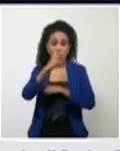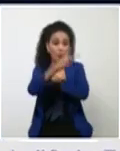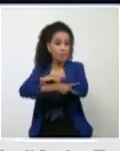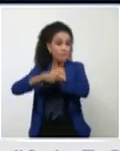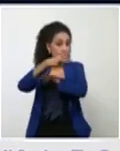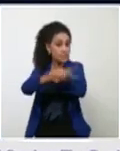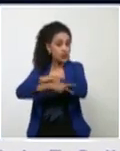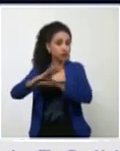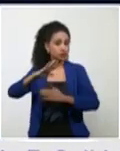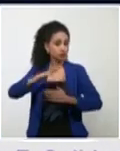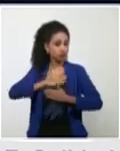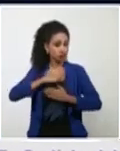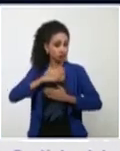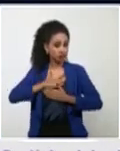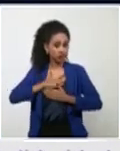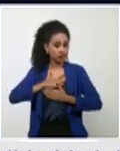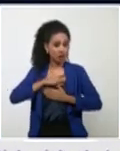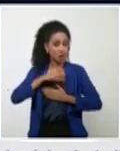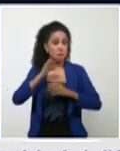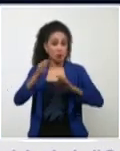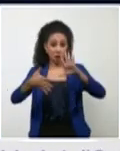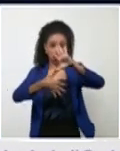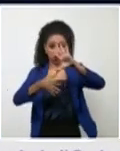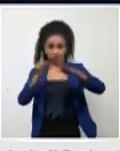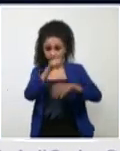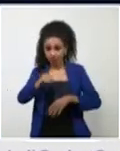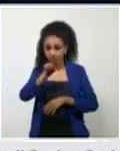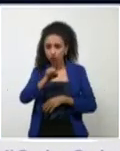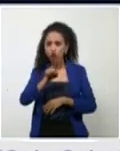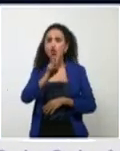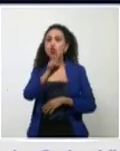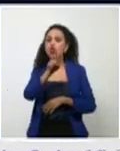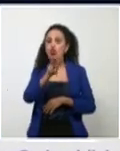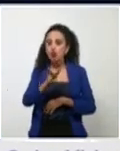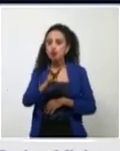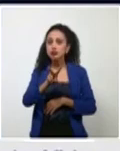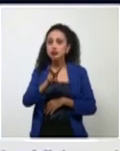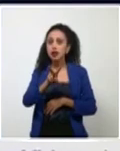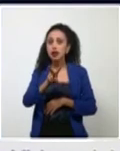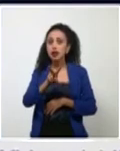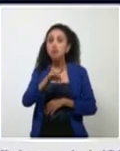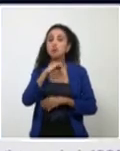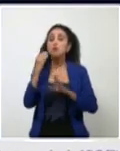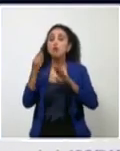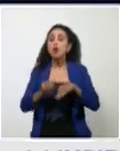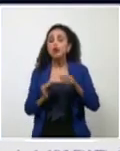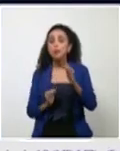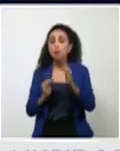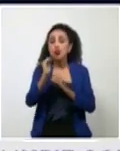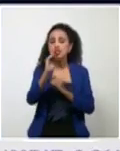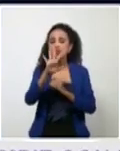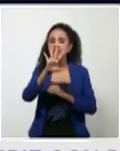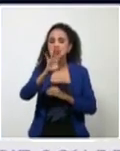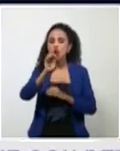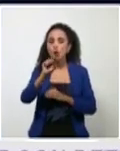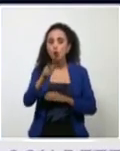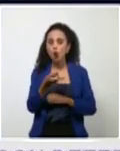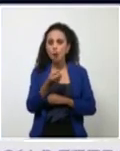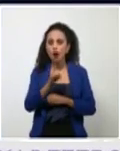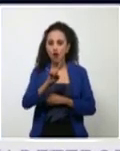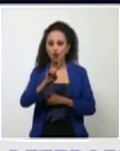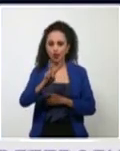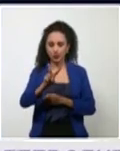countries belonging to the region, 12 have lethality rate higher than the